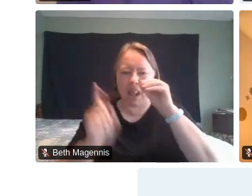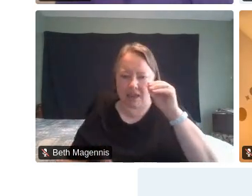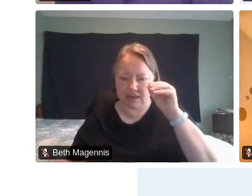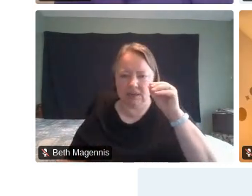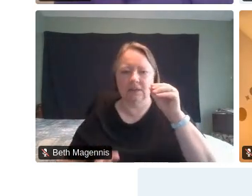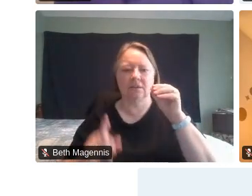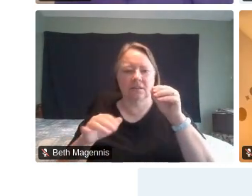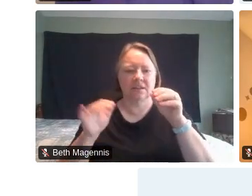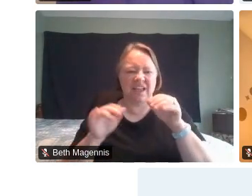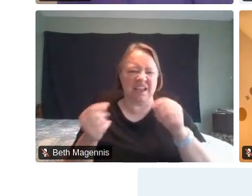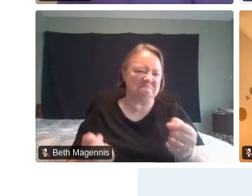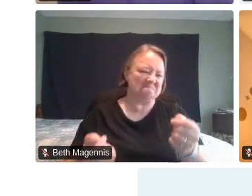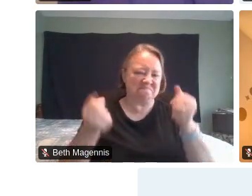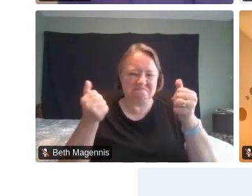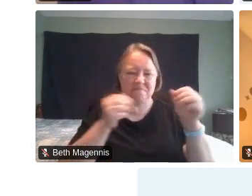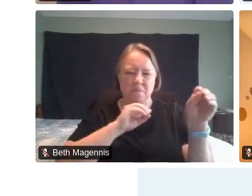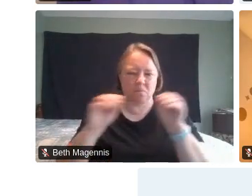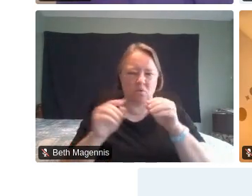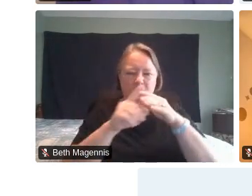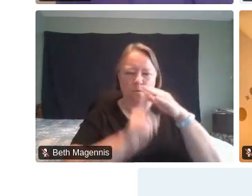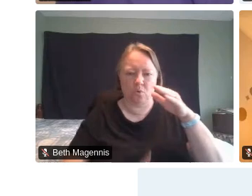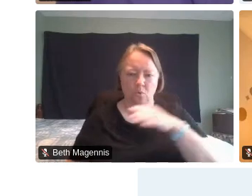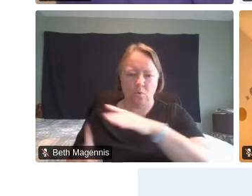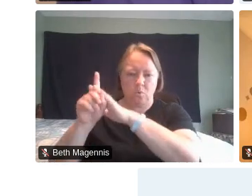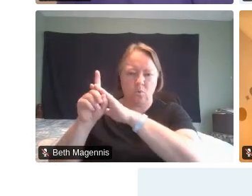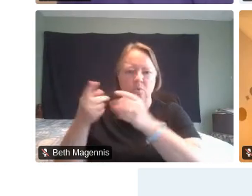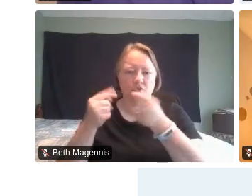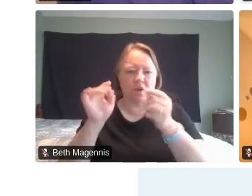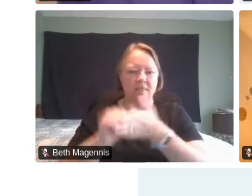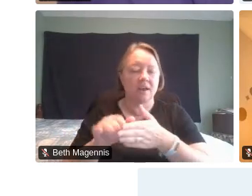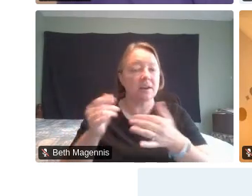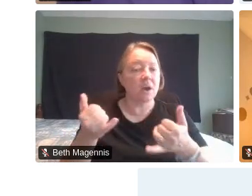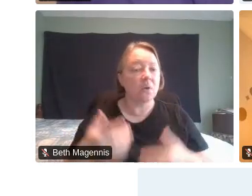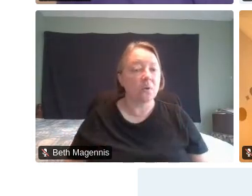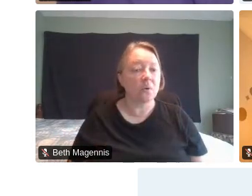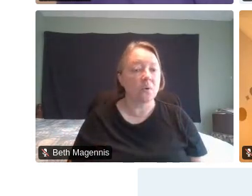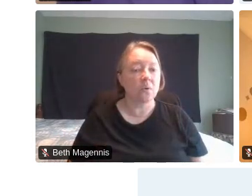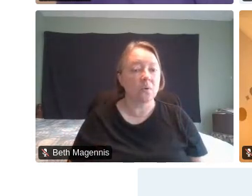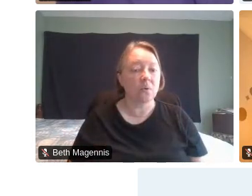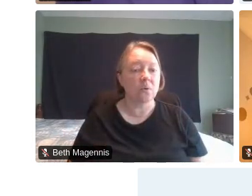the instantaneous move. So let's go ahead and try this one now.